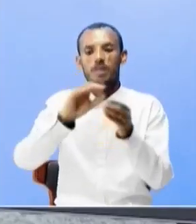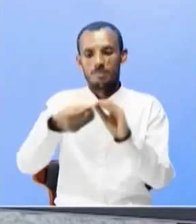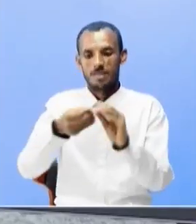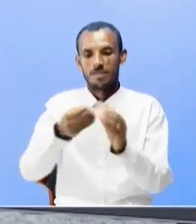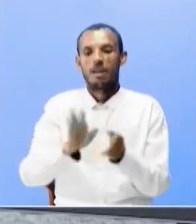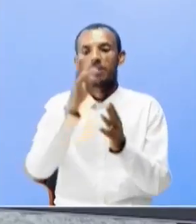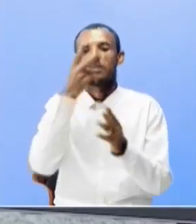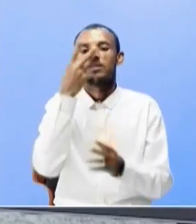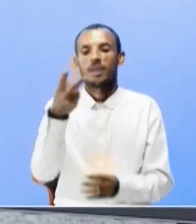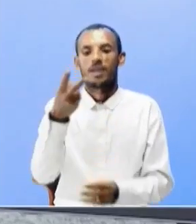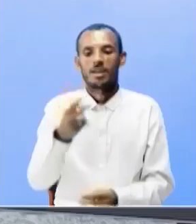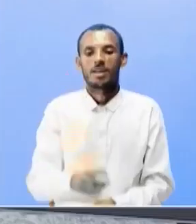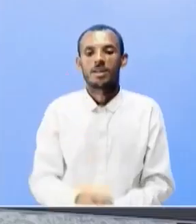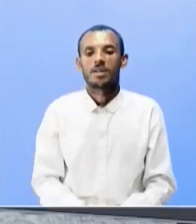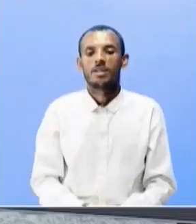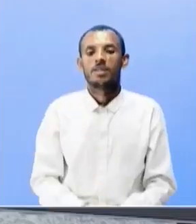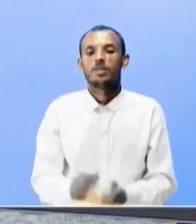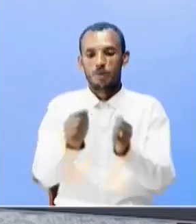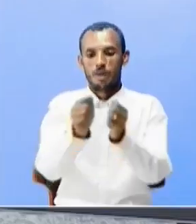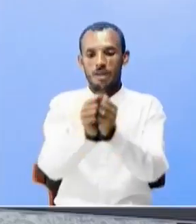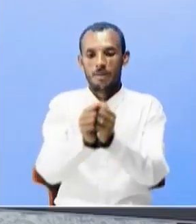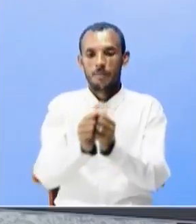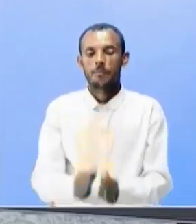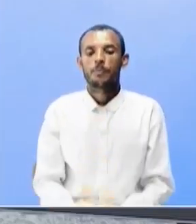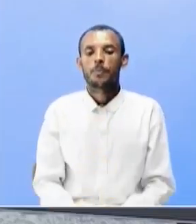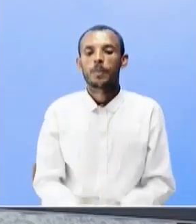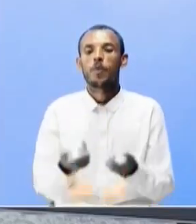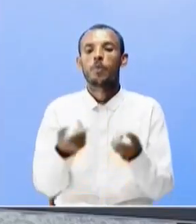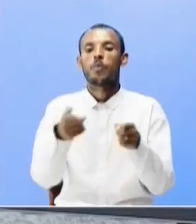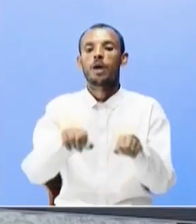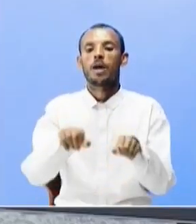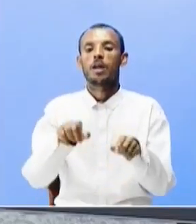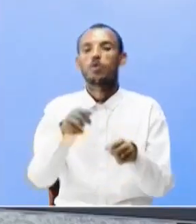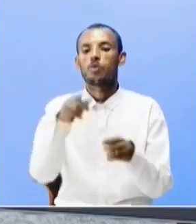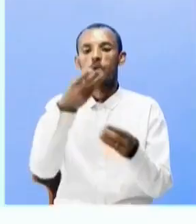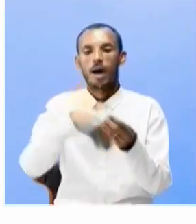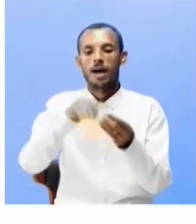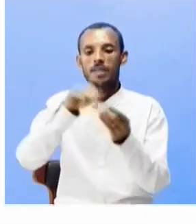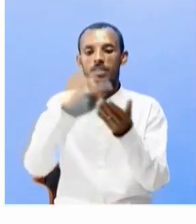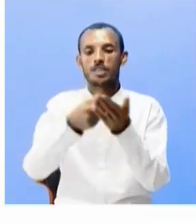see this together. When you add these two,